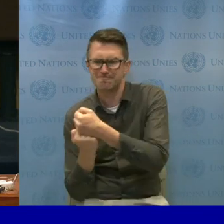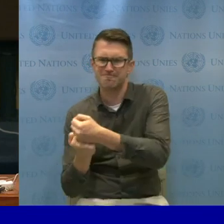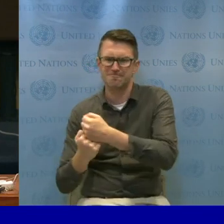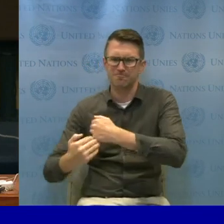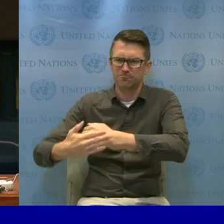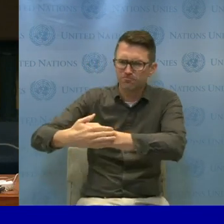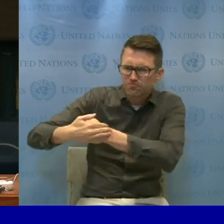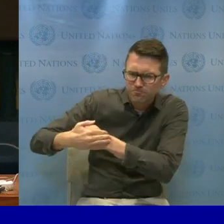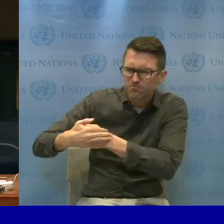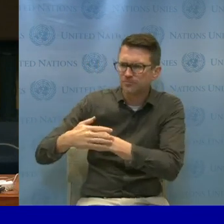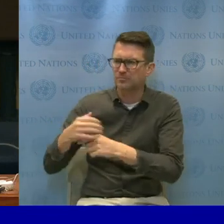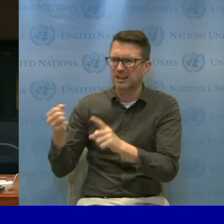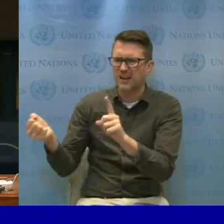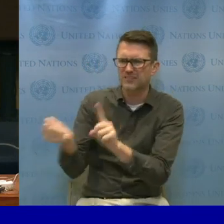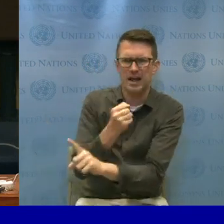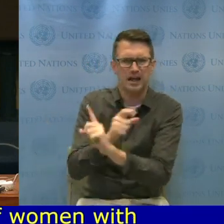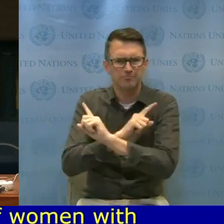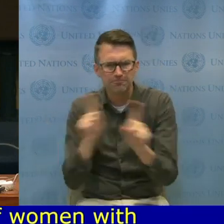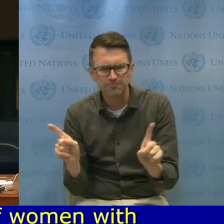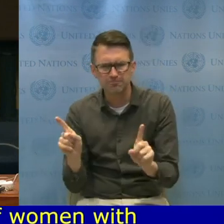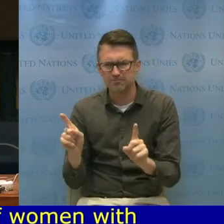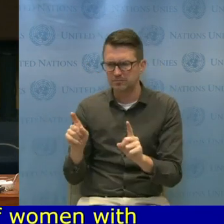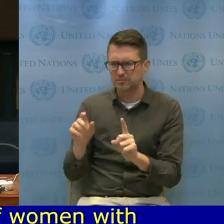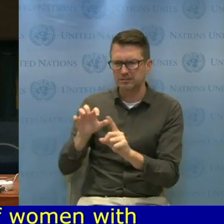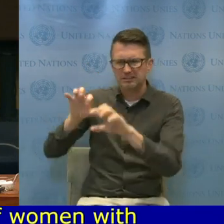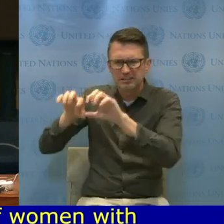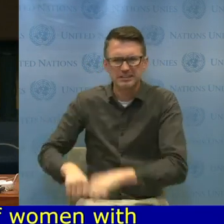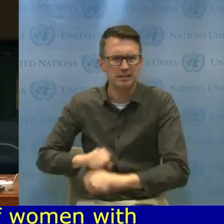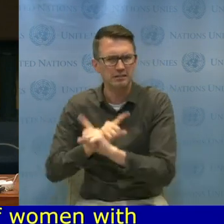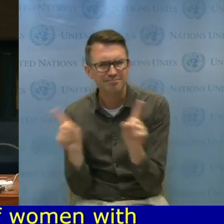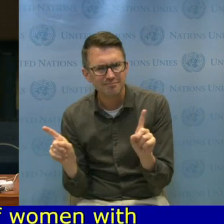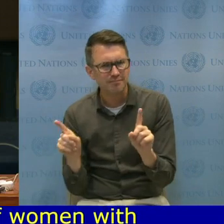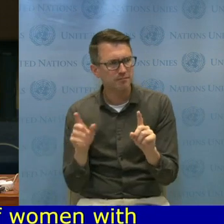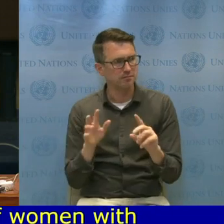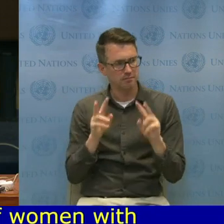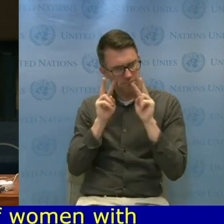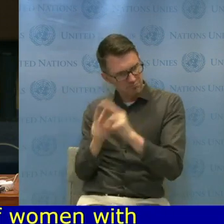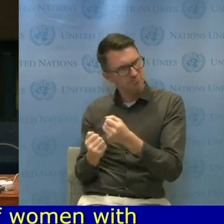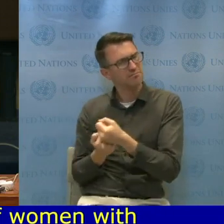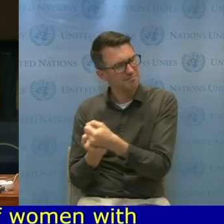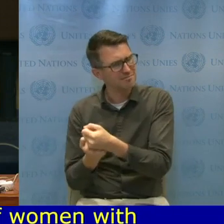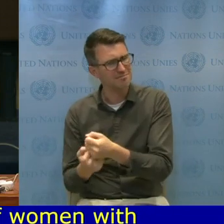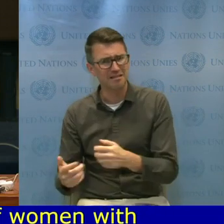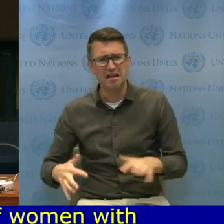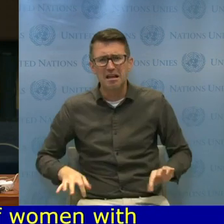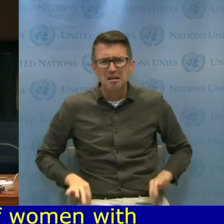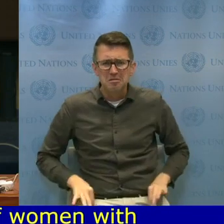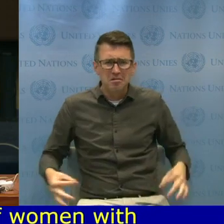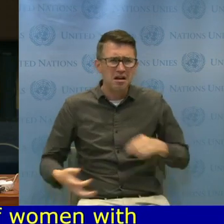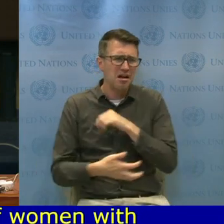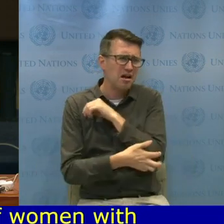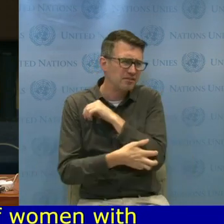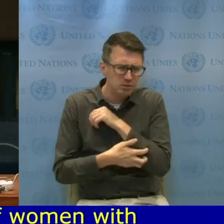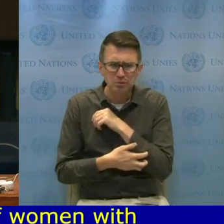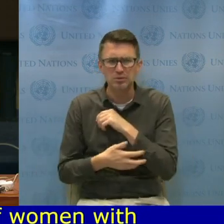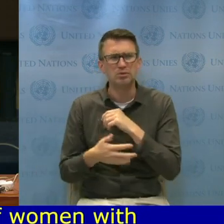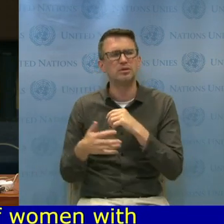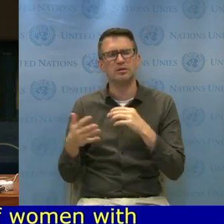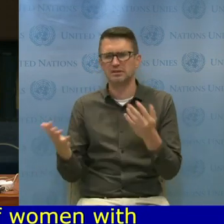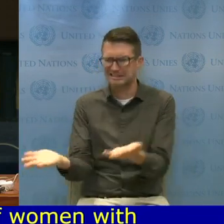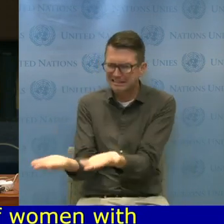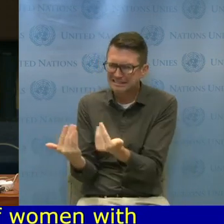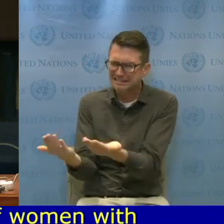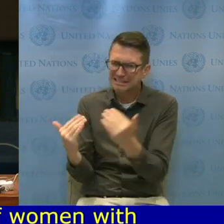appropriate social security system to elevate their poverty, and guarantee of reproductive rights and disabled women-friendly